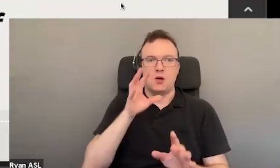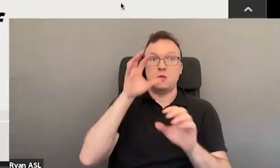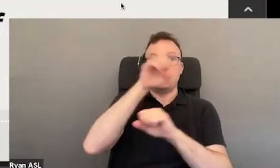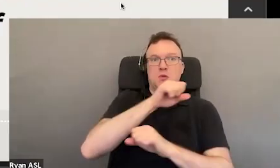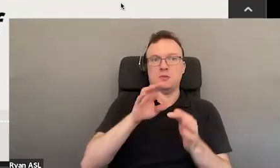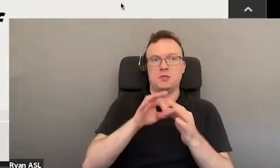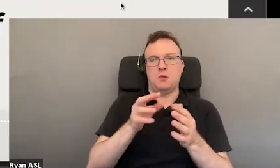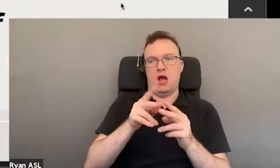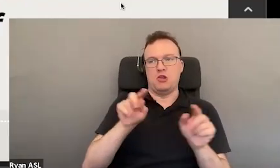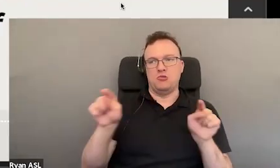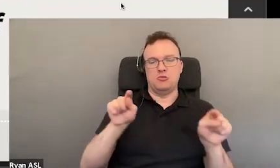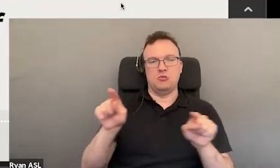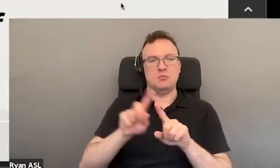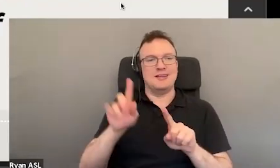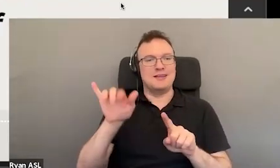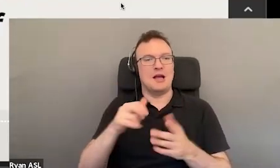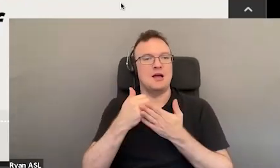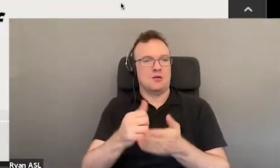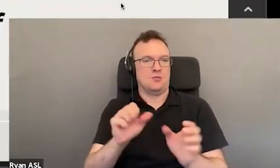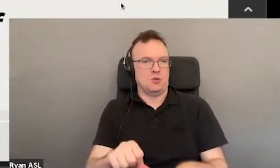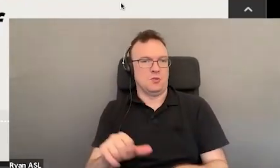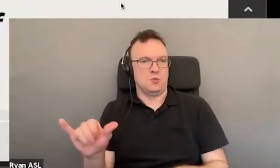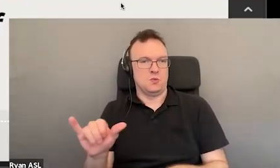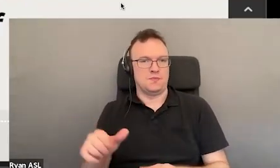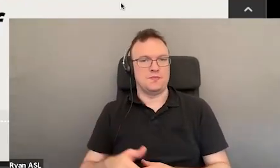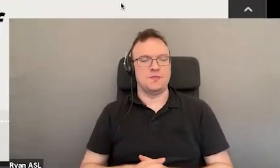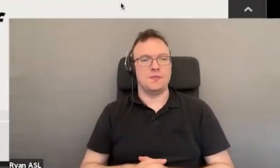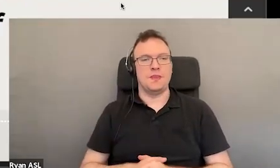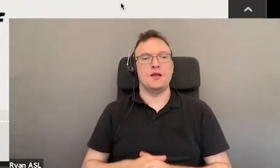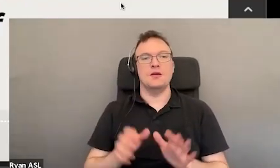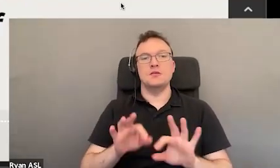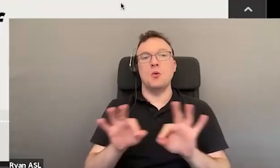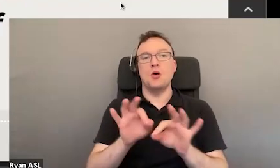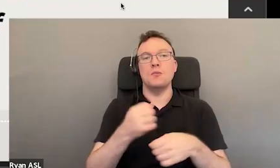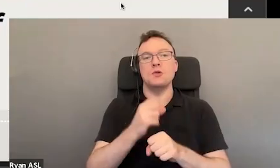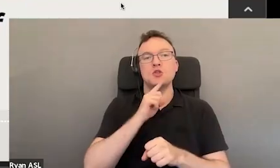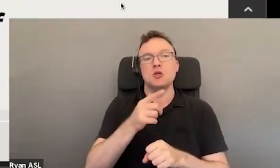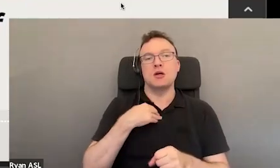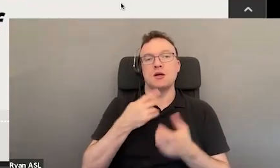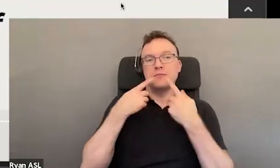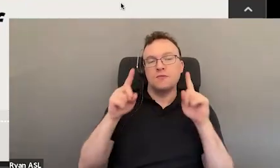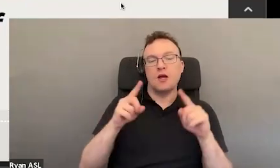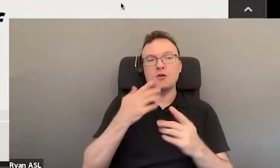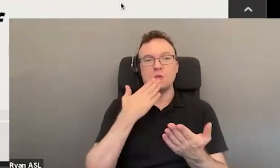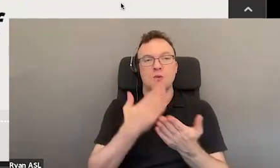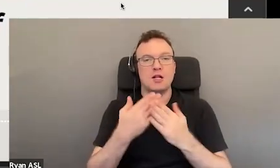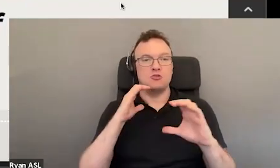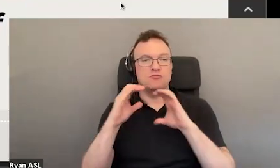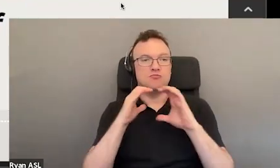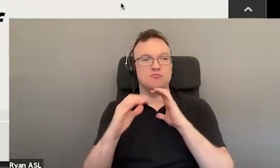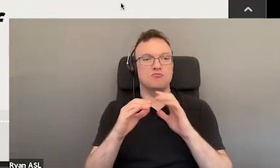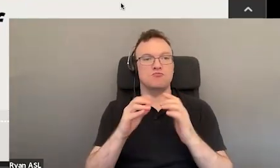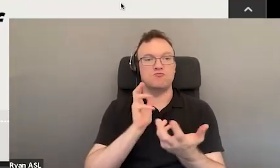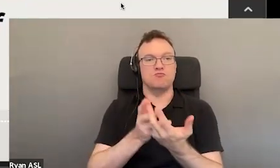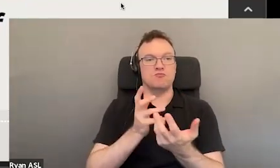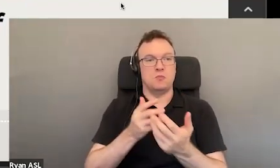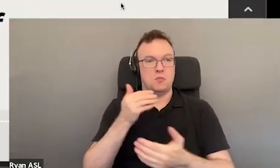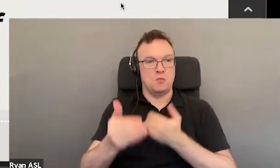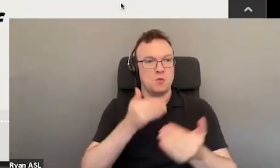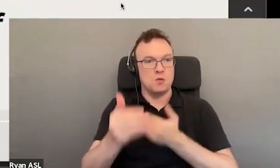on either end, so that can be helpful as well. Make sure that we have an effective and well-communicated accommodation